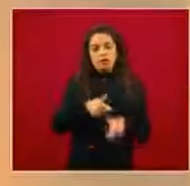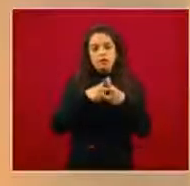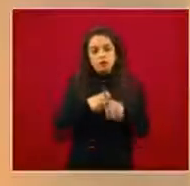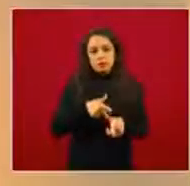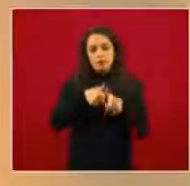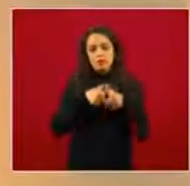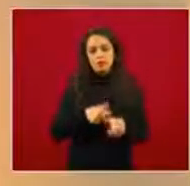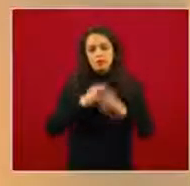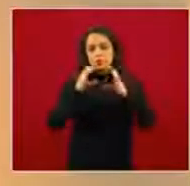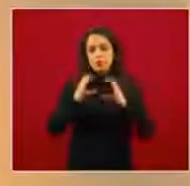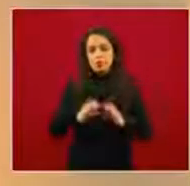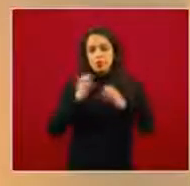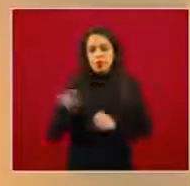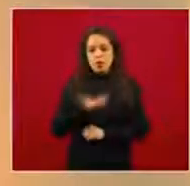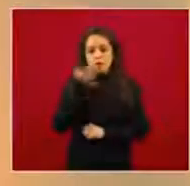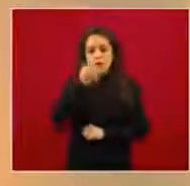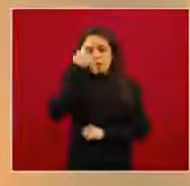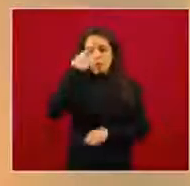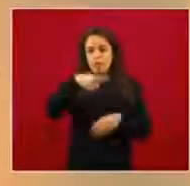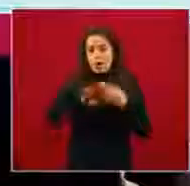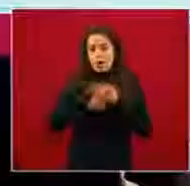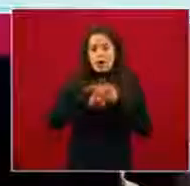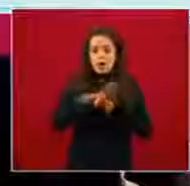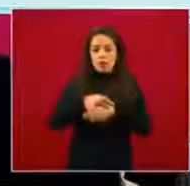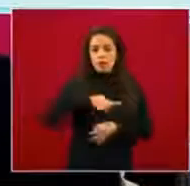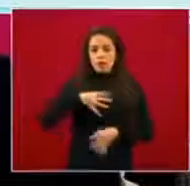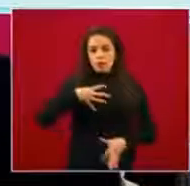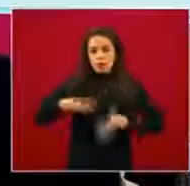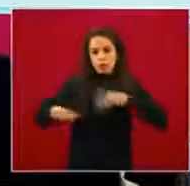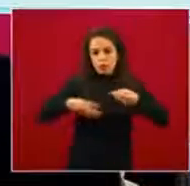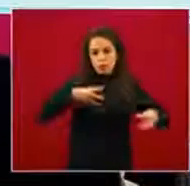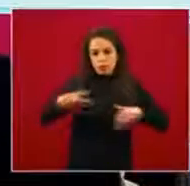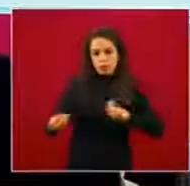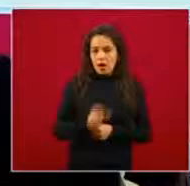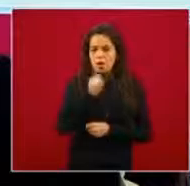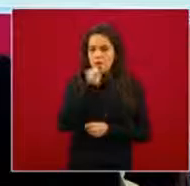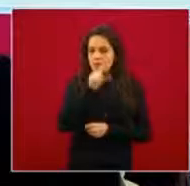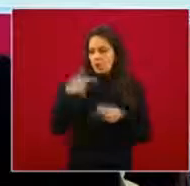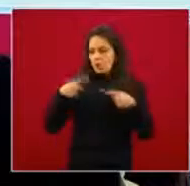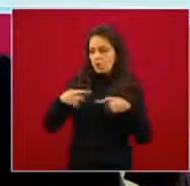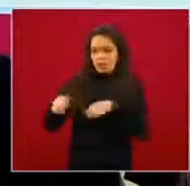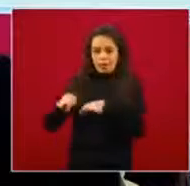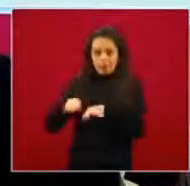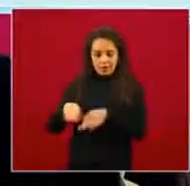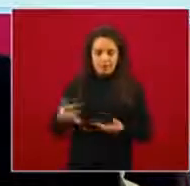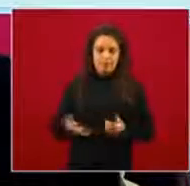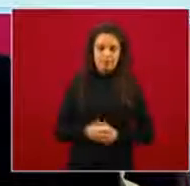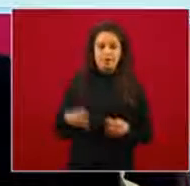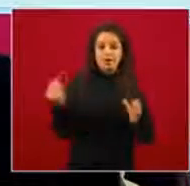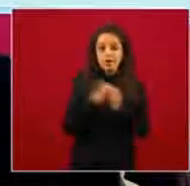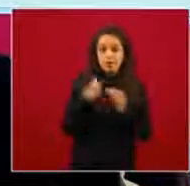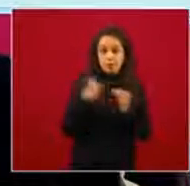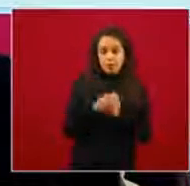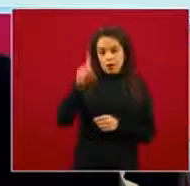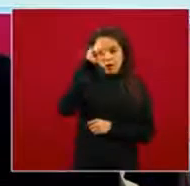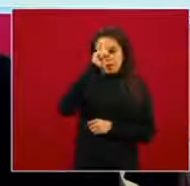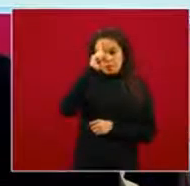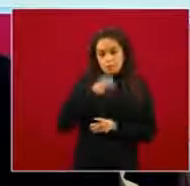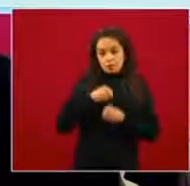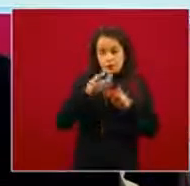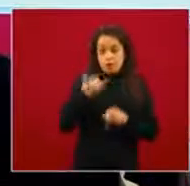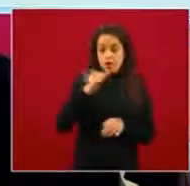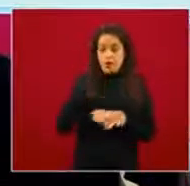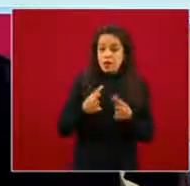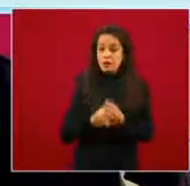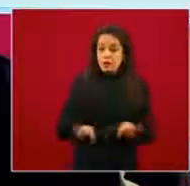and not go back to dangerous behaviors, and instead taking these good behaviors to home, orientation,